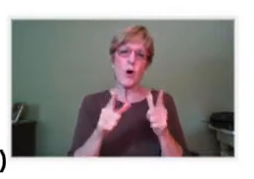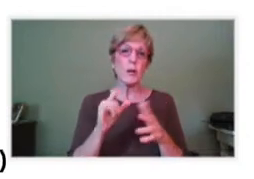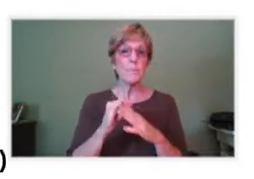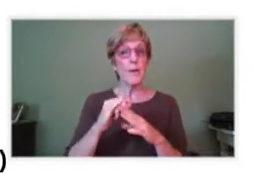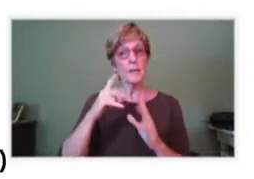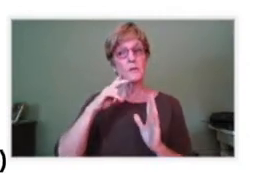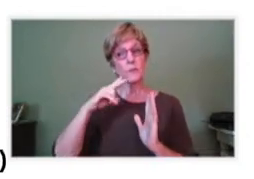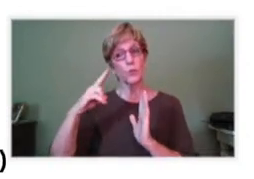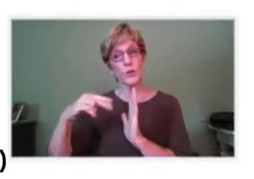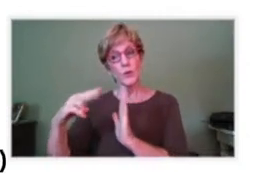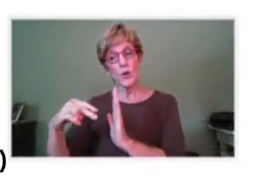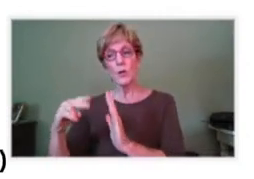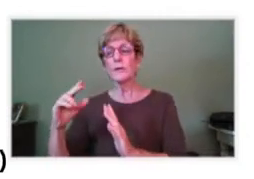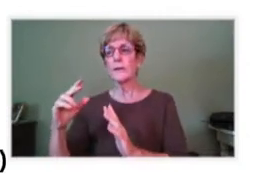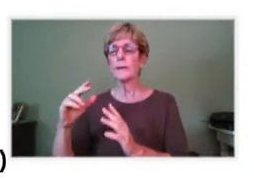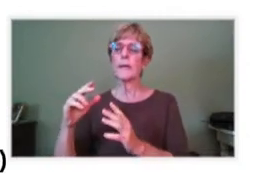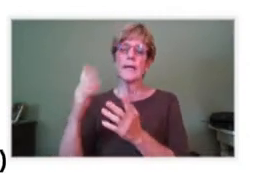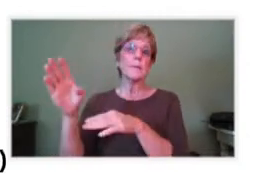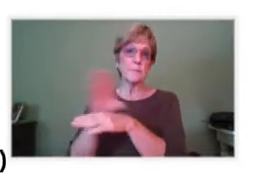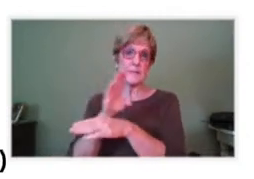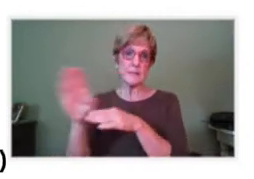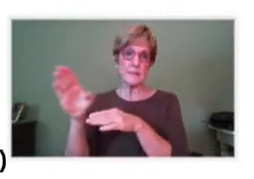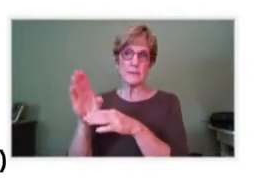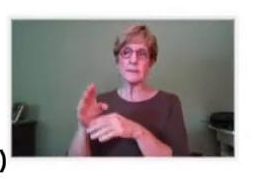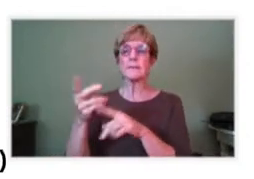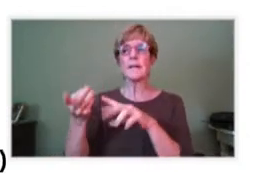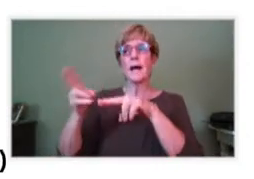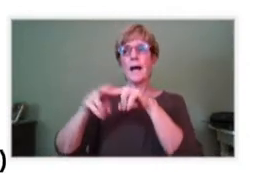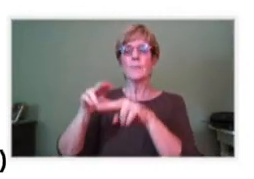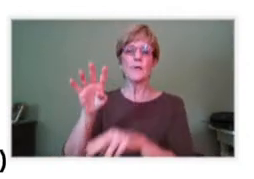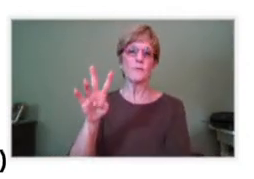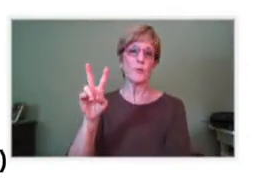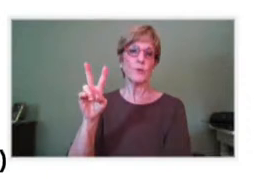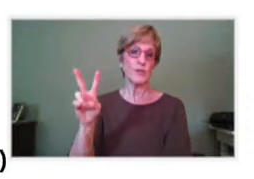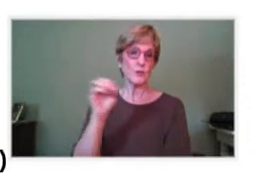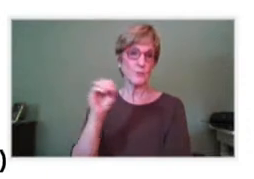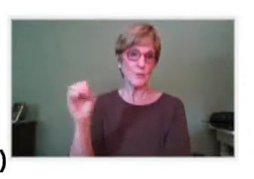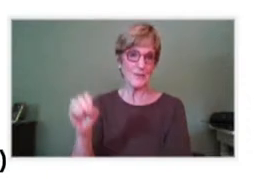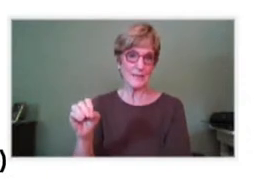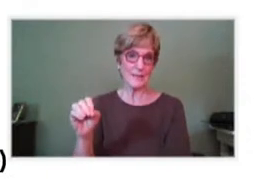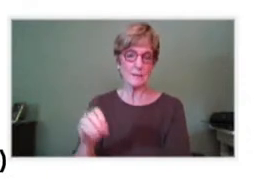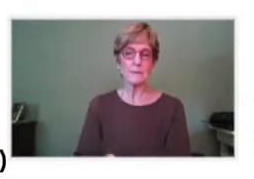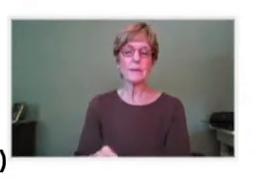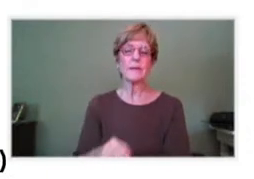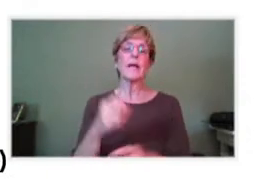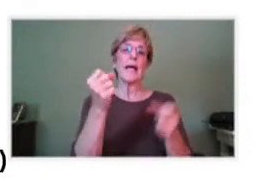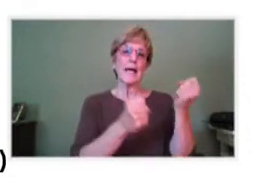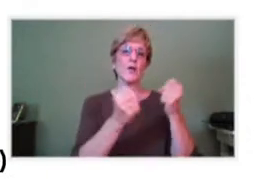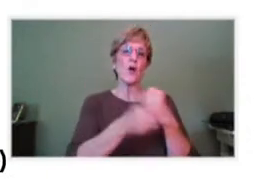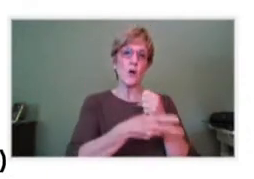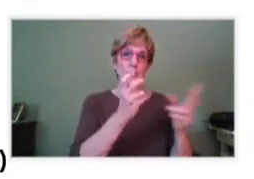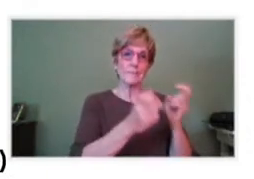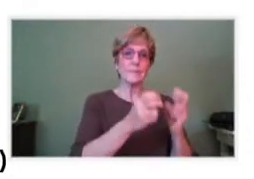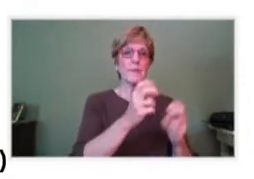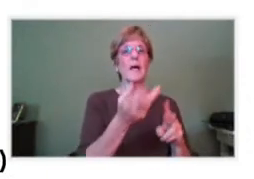our commercial burglaries, which are up 42% right now, and our auto thefts up 16%, and in a